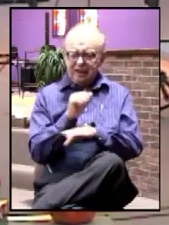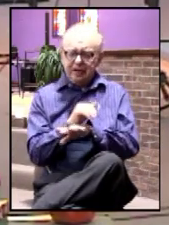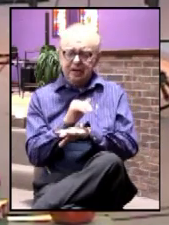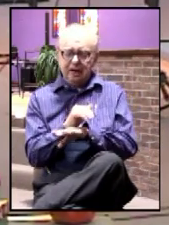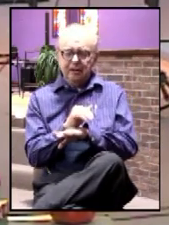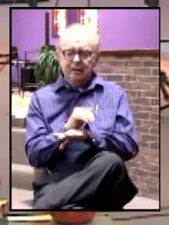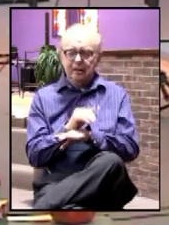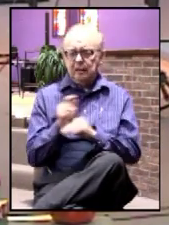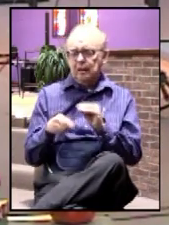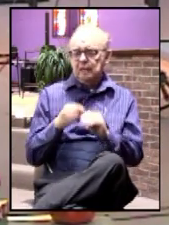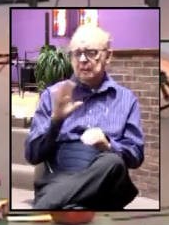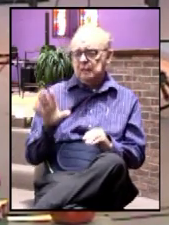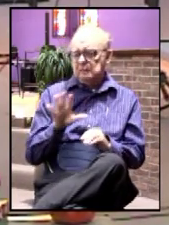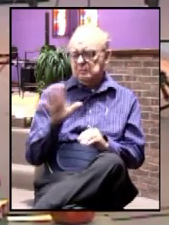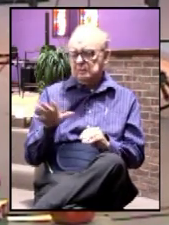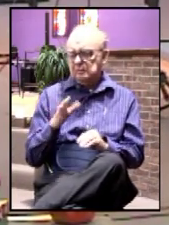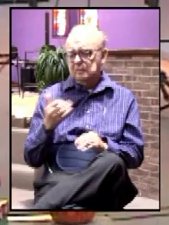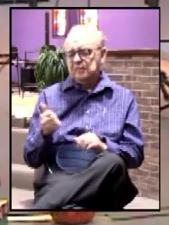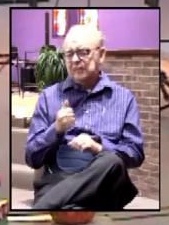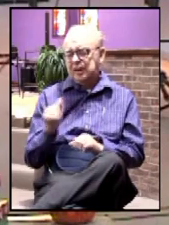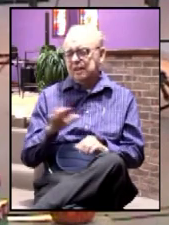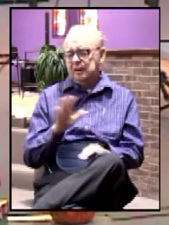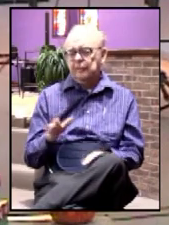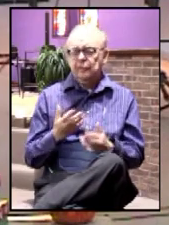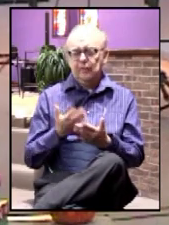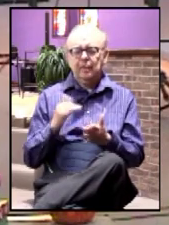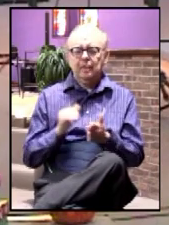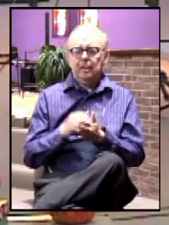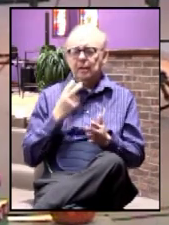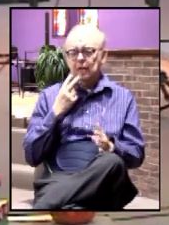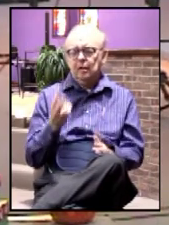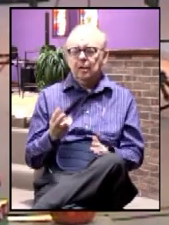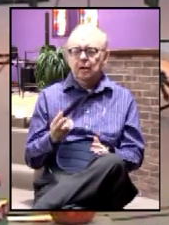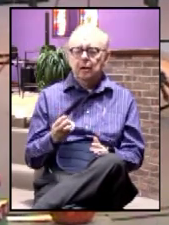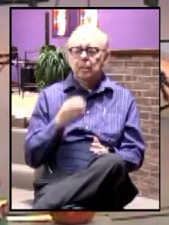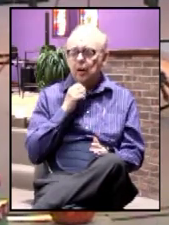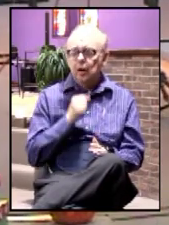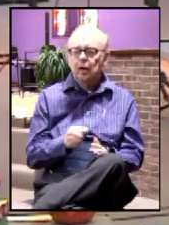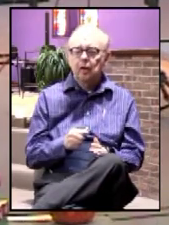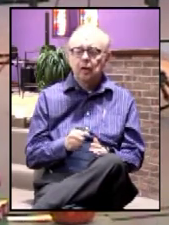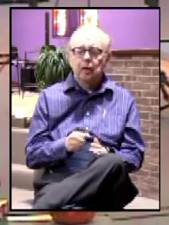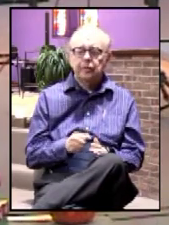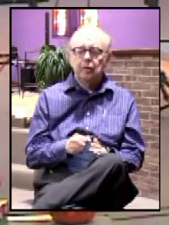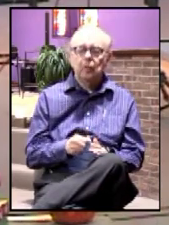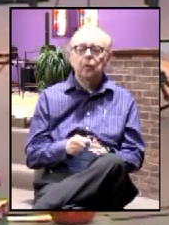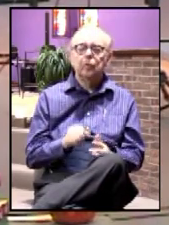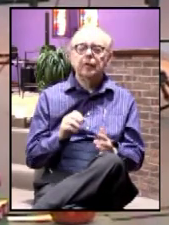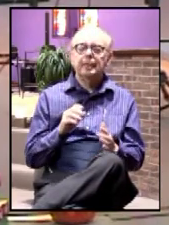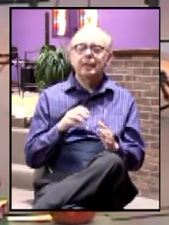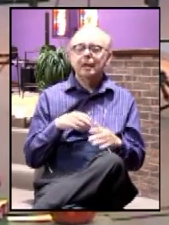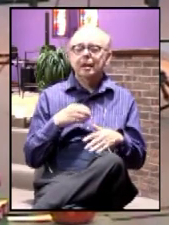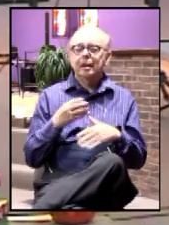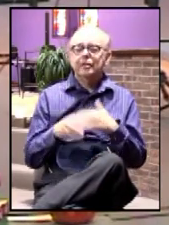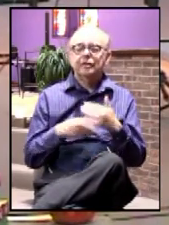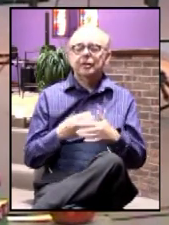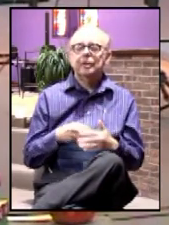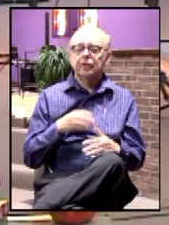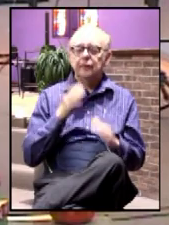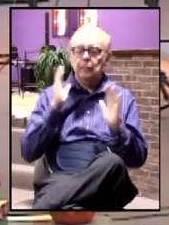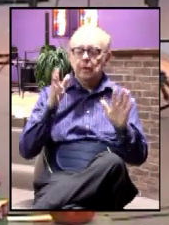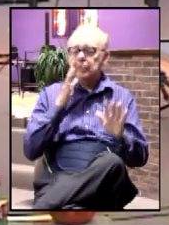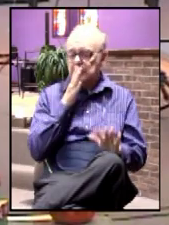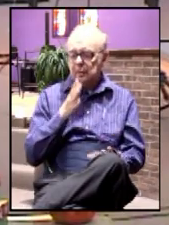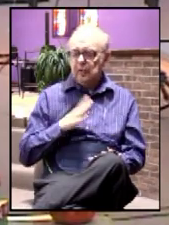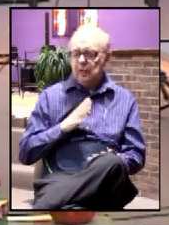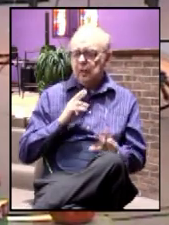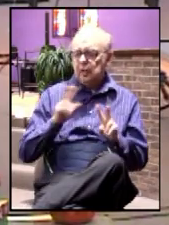night around 10 o'clock or even a little bit before, you'll see the old rerun of Wonder Woman. And when you